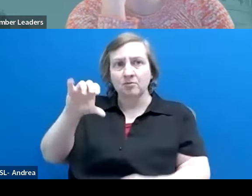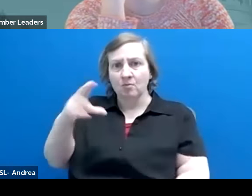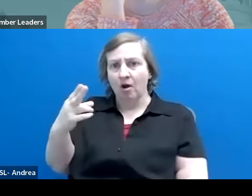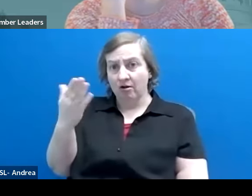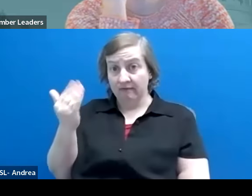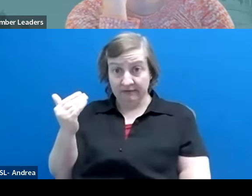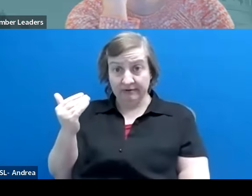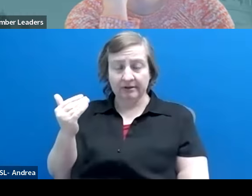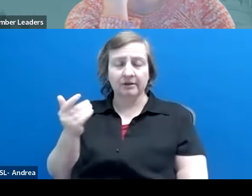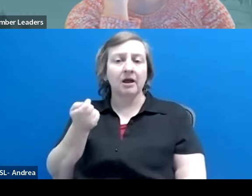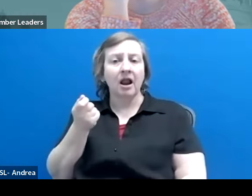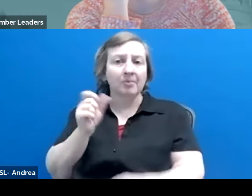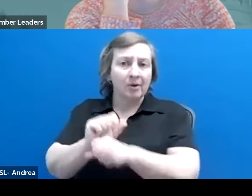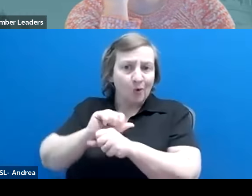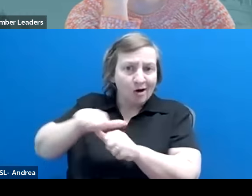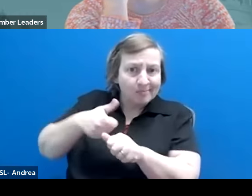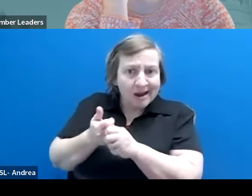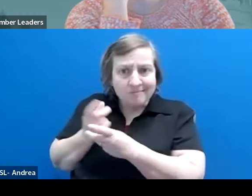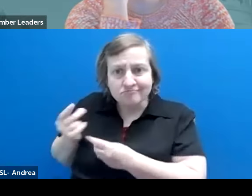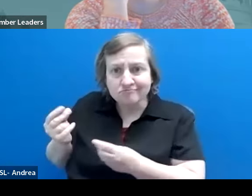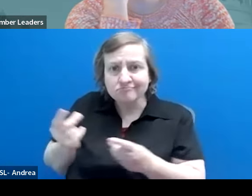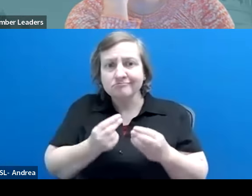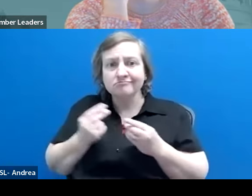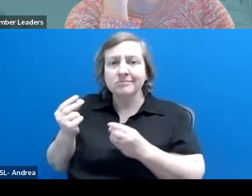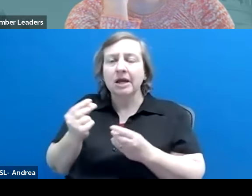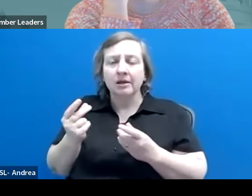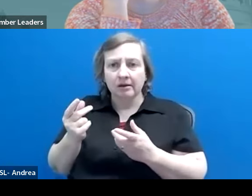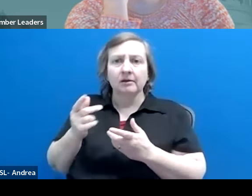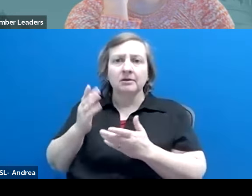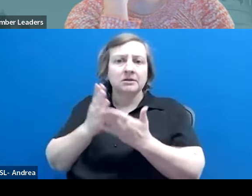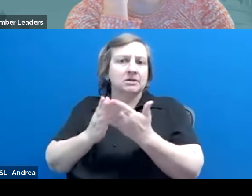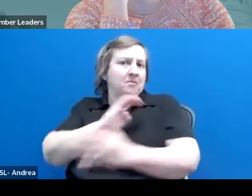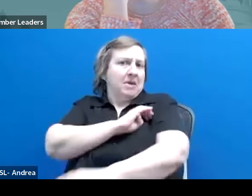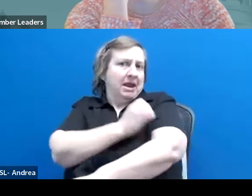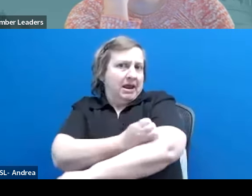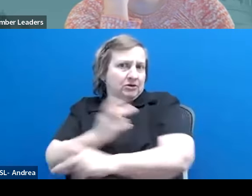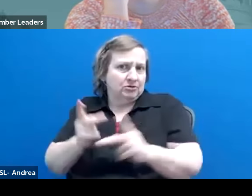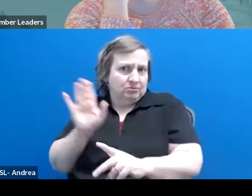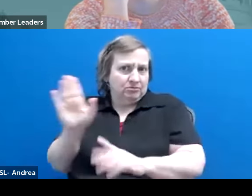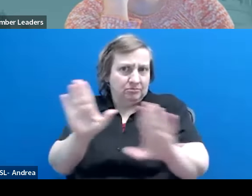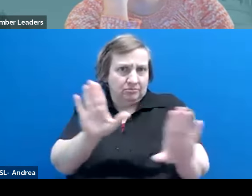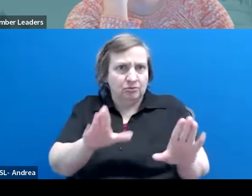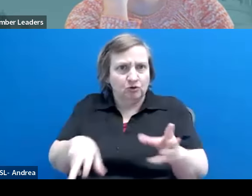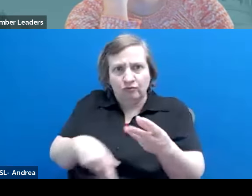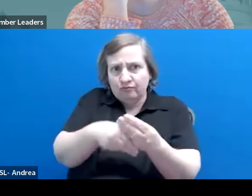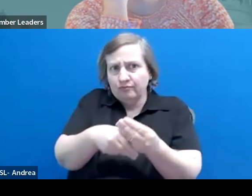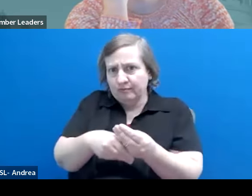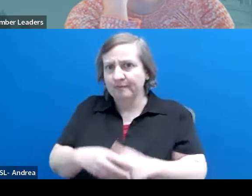So a little bit of work behind the scenes and just really some, you know, energy that folks have to contribute.